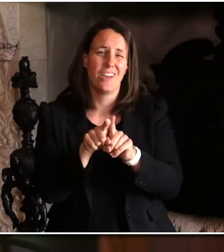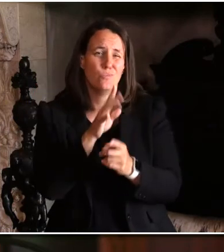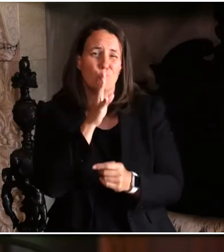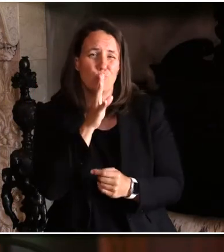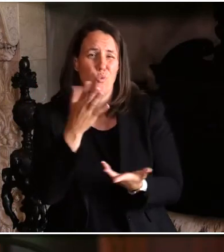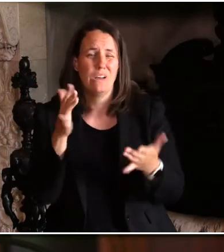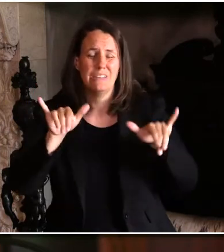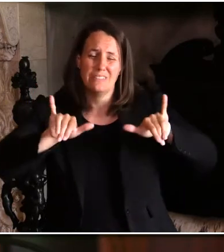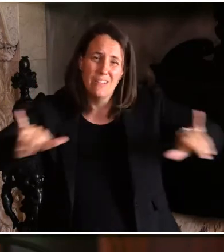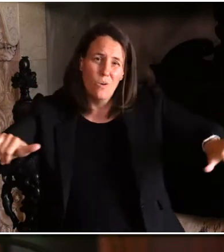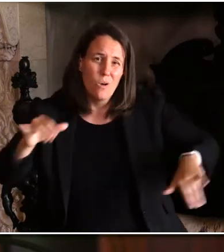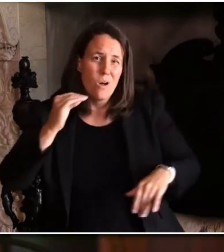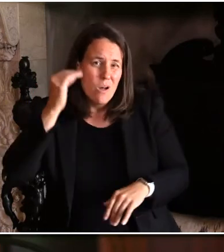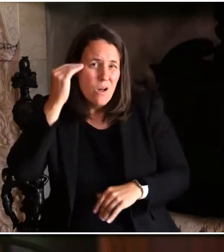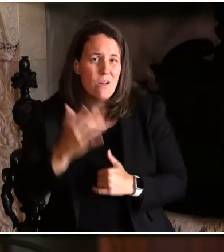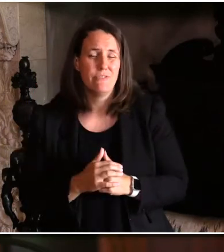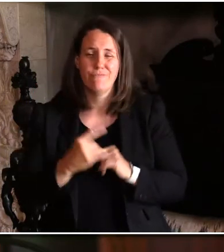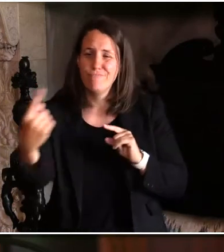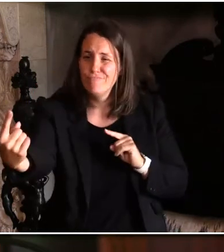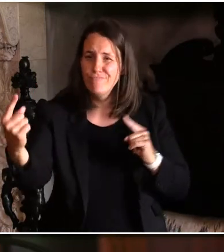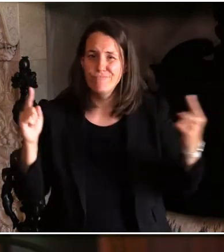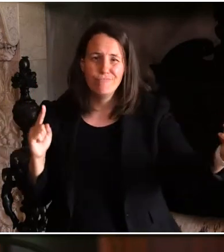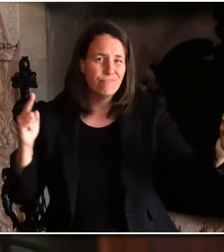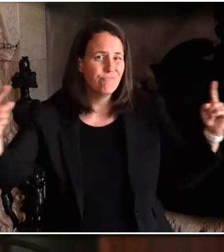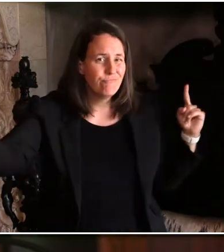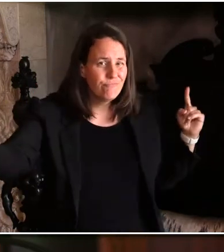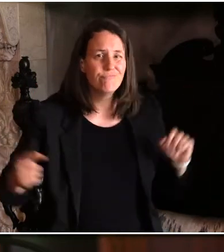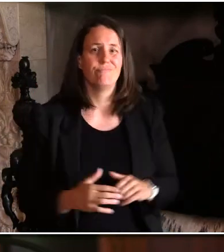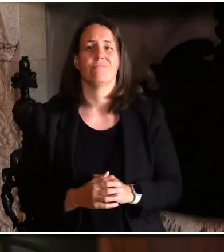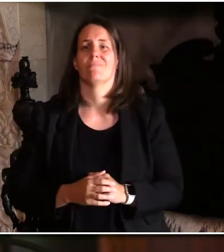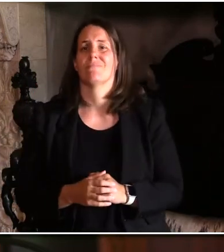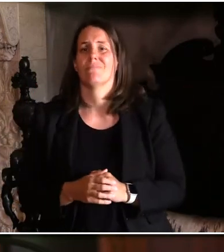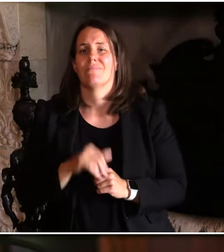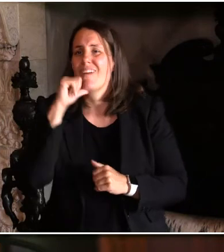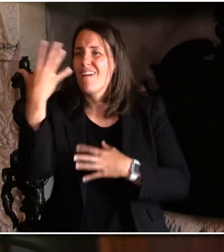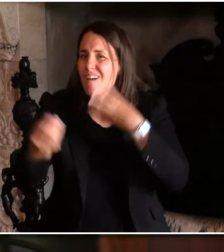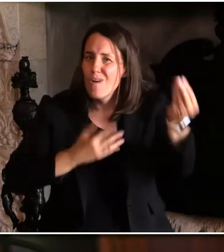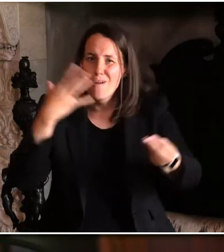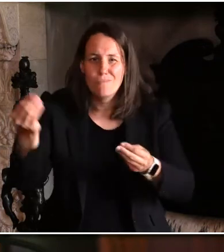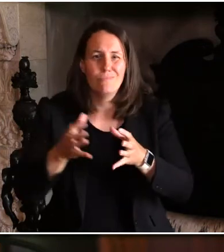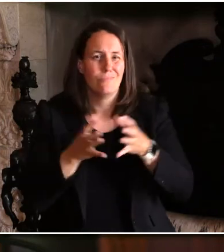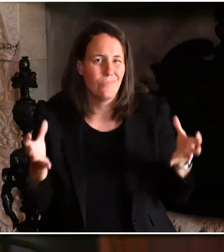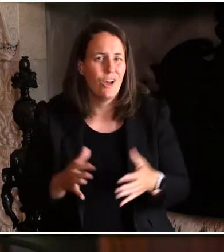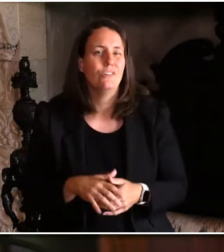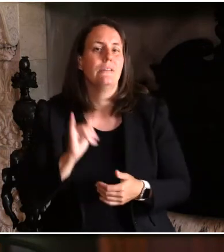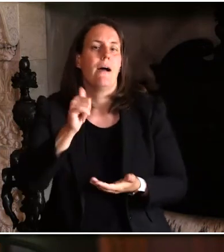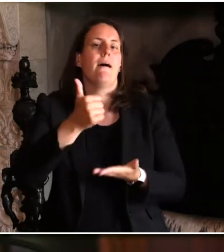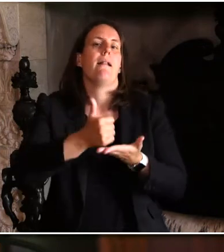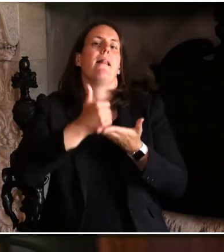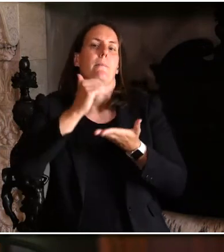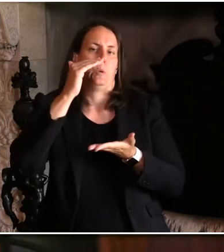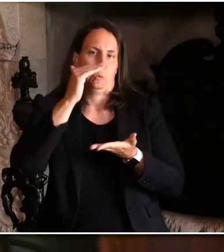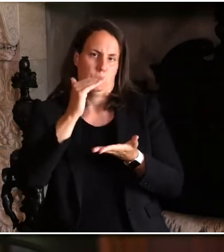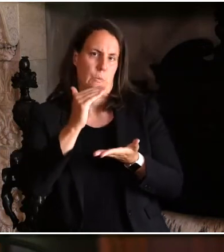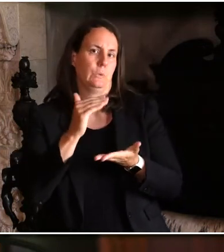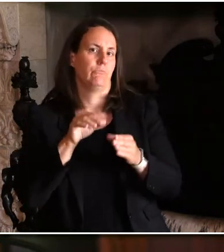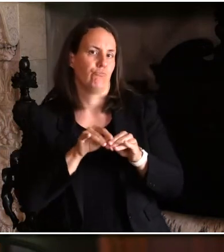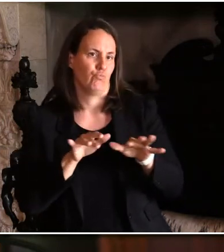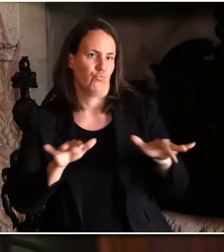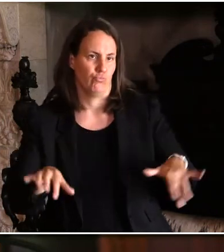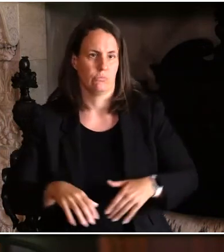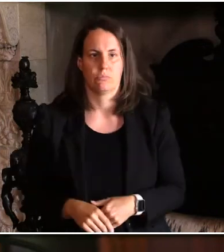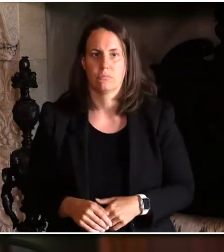can to reduce and prevent the spread. I think we as a state have done a remarkable job at flattening the curve, at protecting ourselves